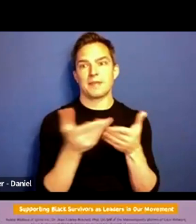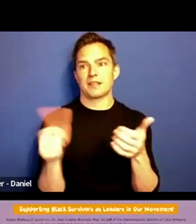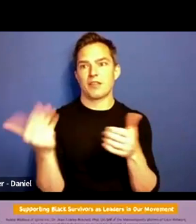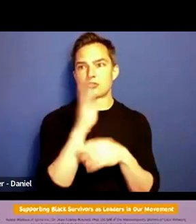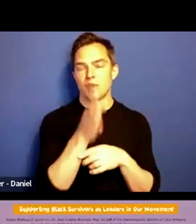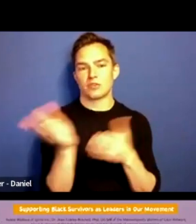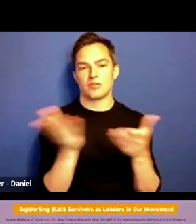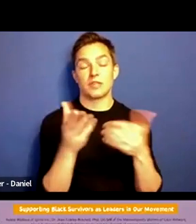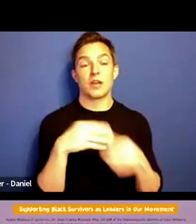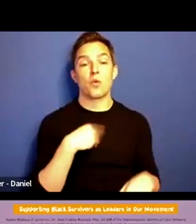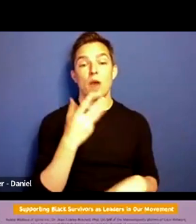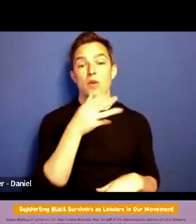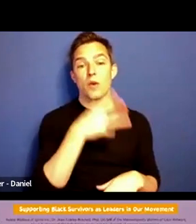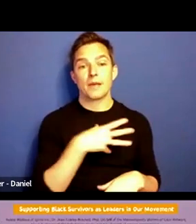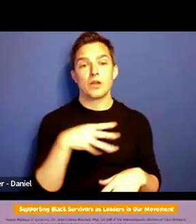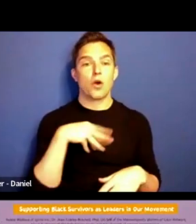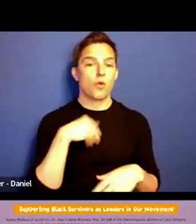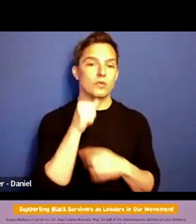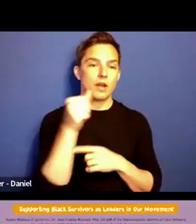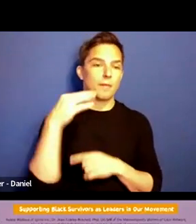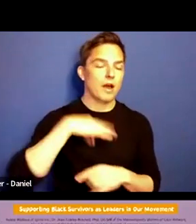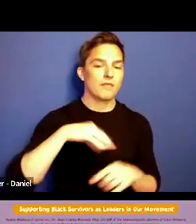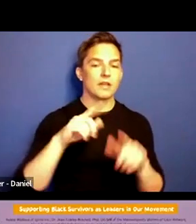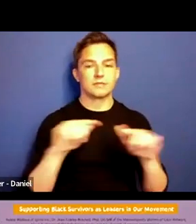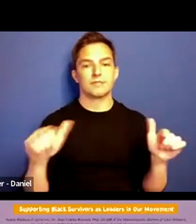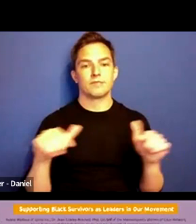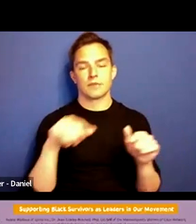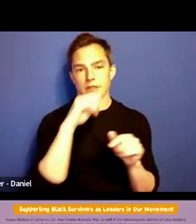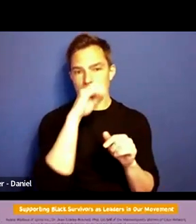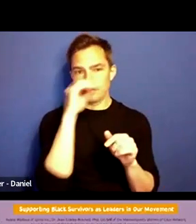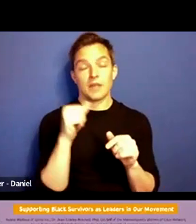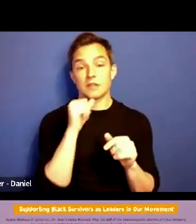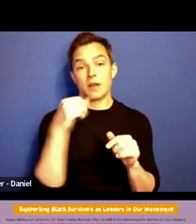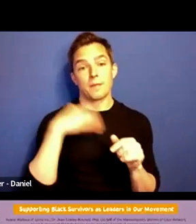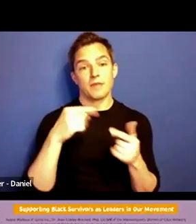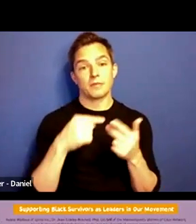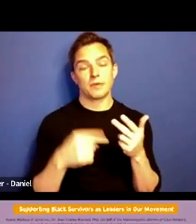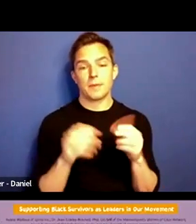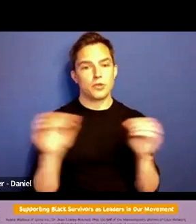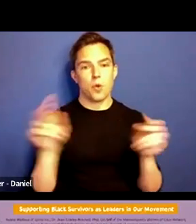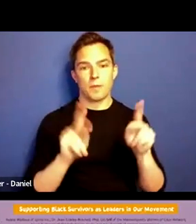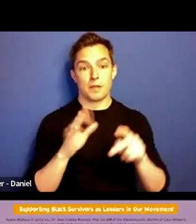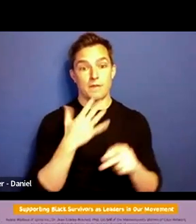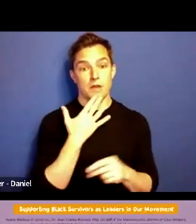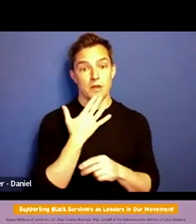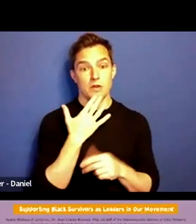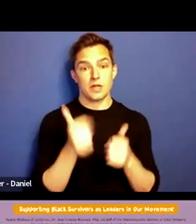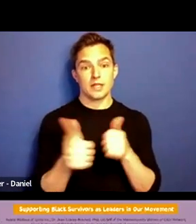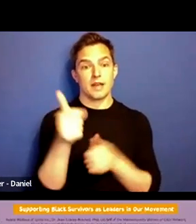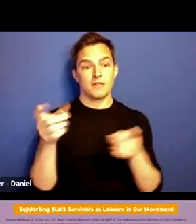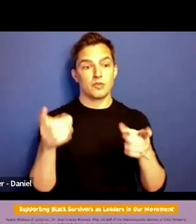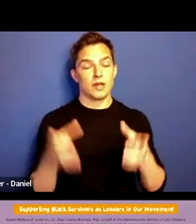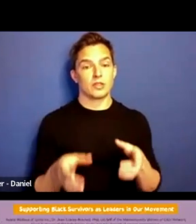it was white women-owned nonprofits and run nonprofits where there are no people of color, executive directors, no people